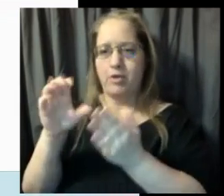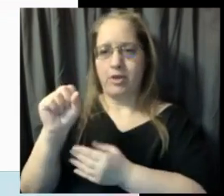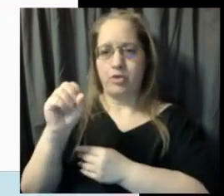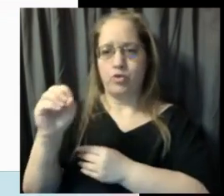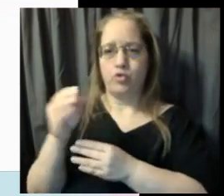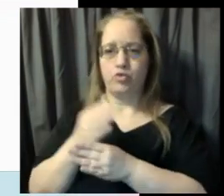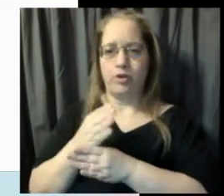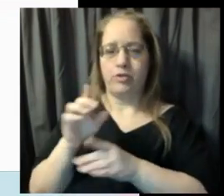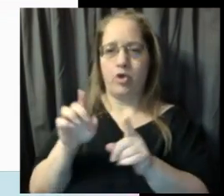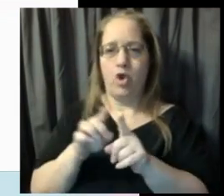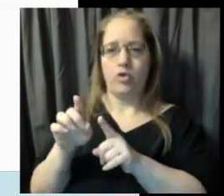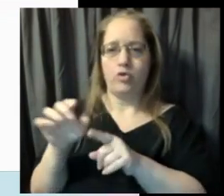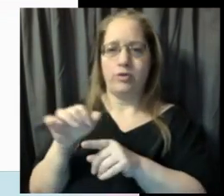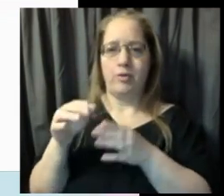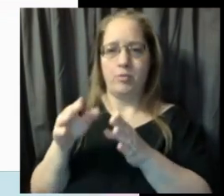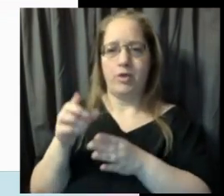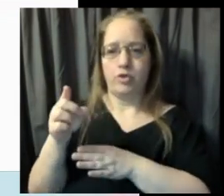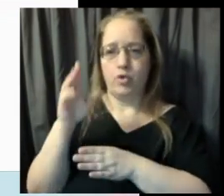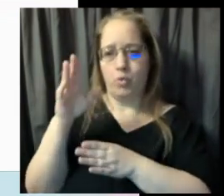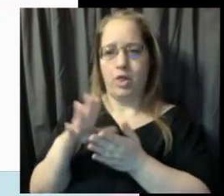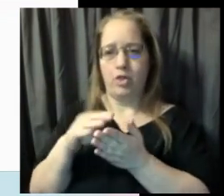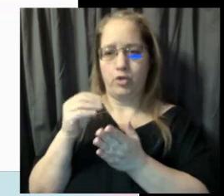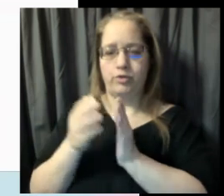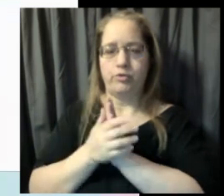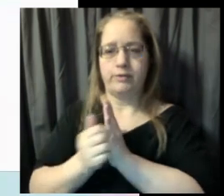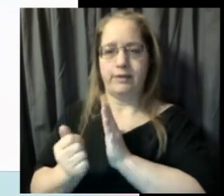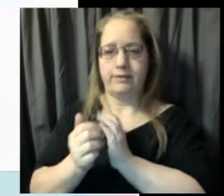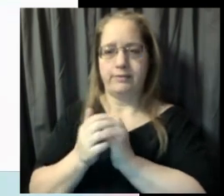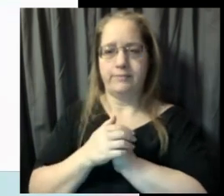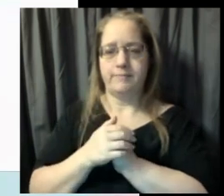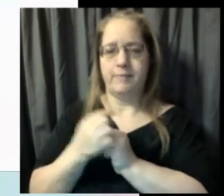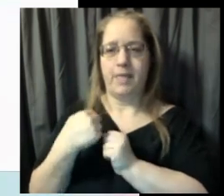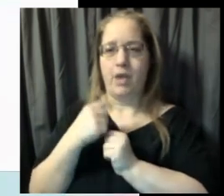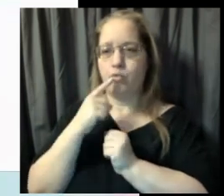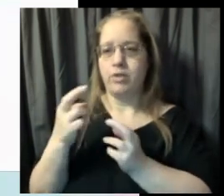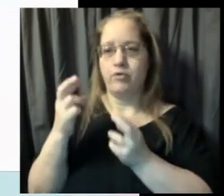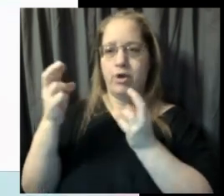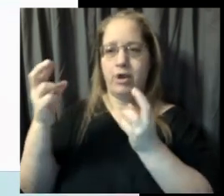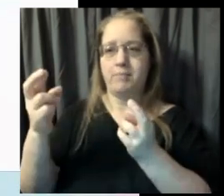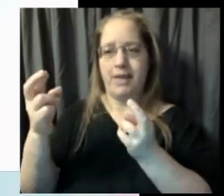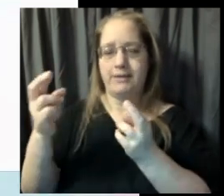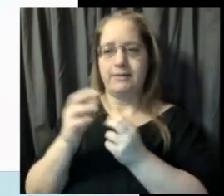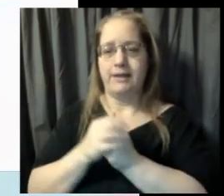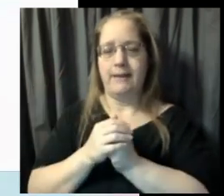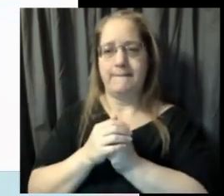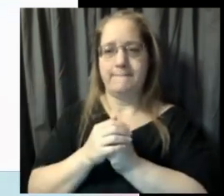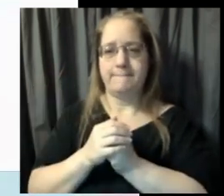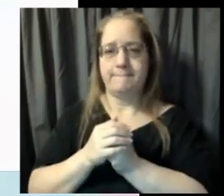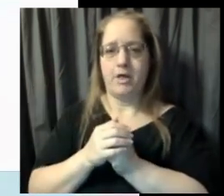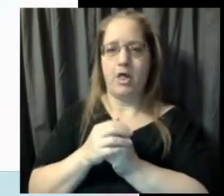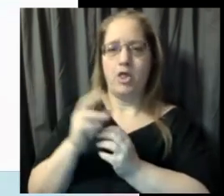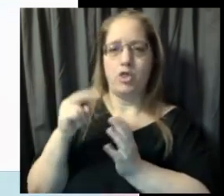that Sue shared, that is also the same way that you're going to learn those skills. So I would really recommend taking a look